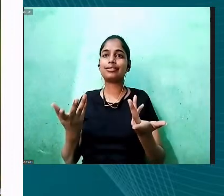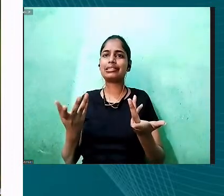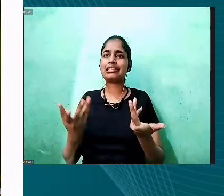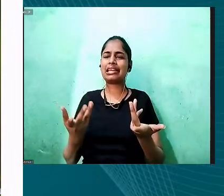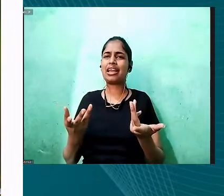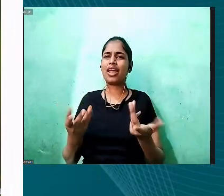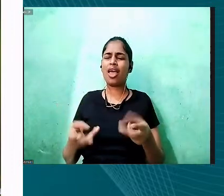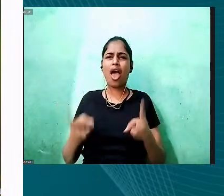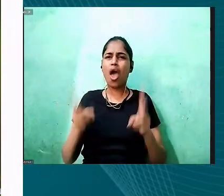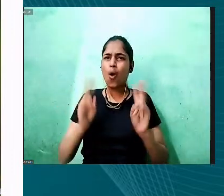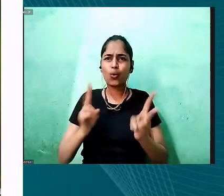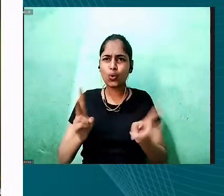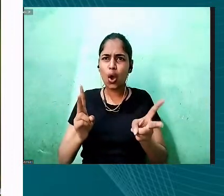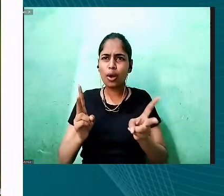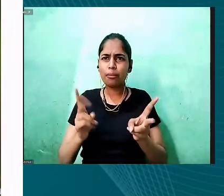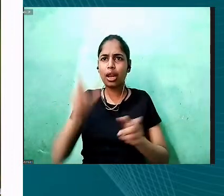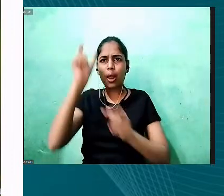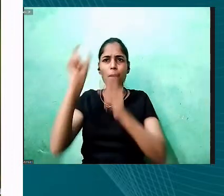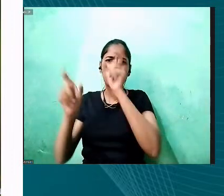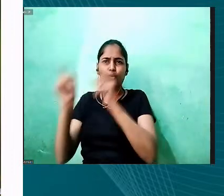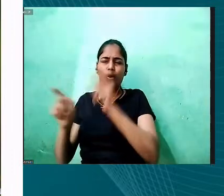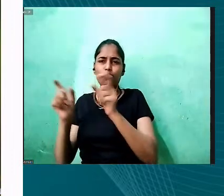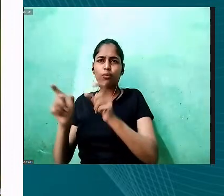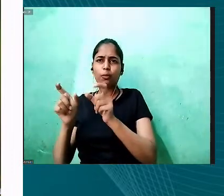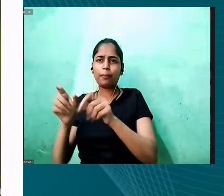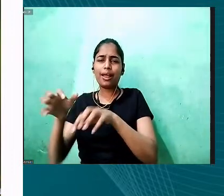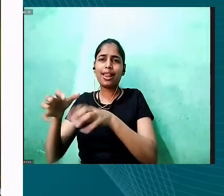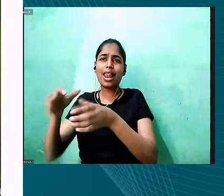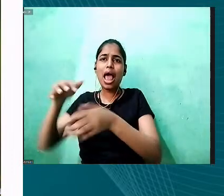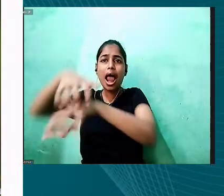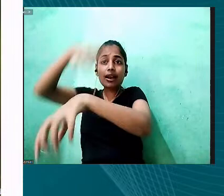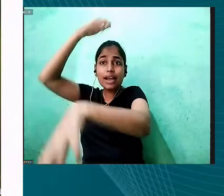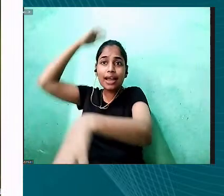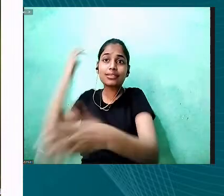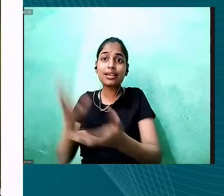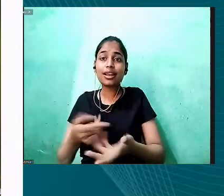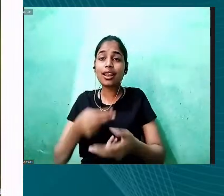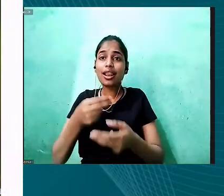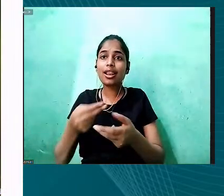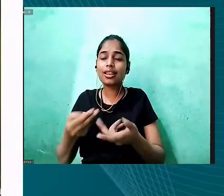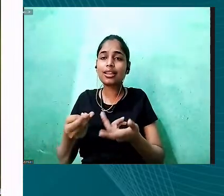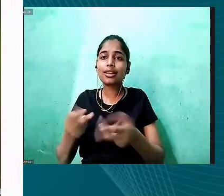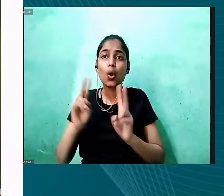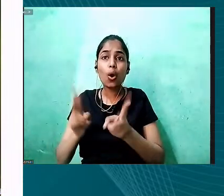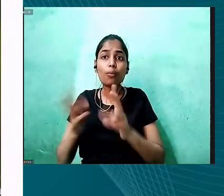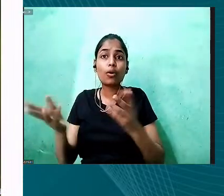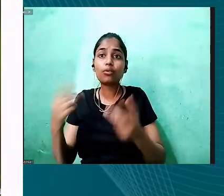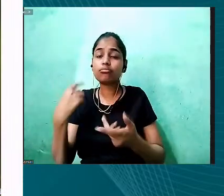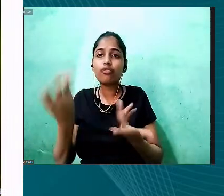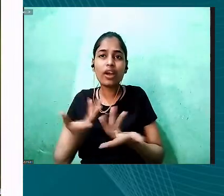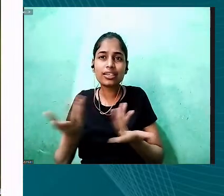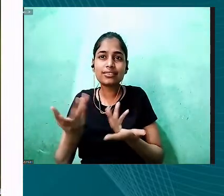animal. So, you have to give example with each character you are using.